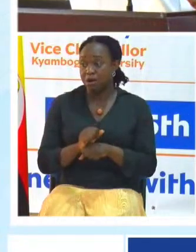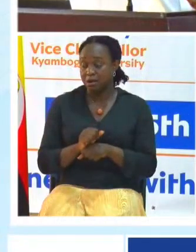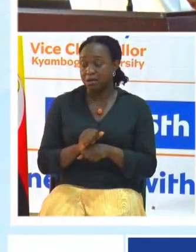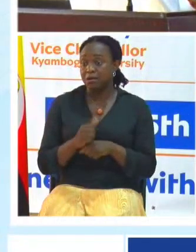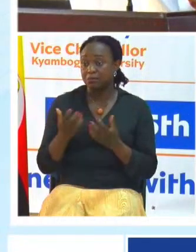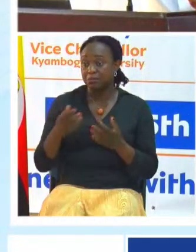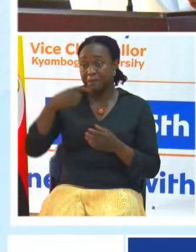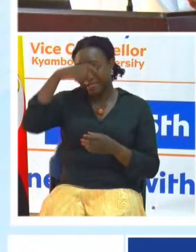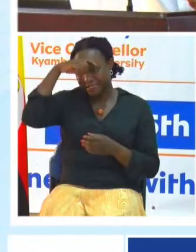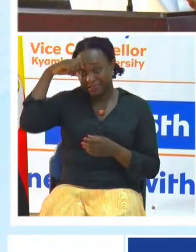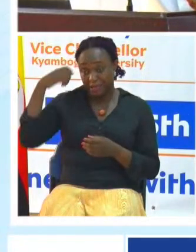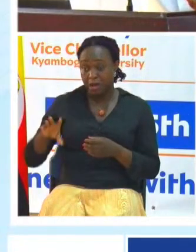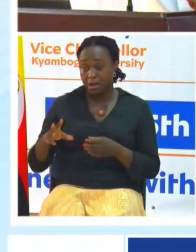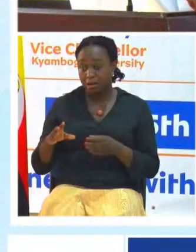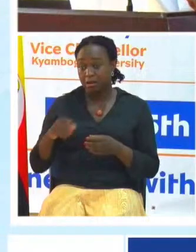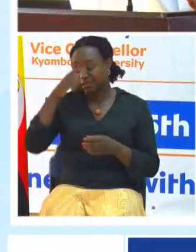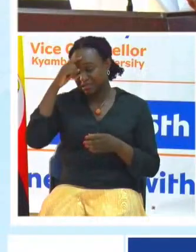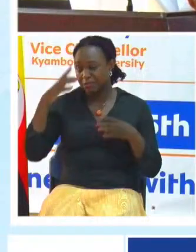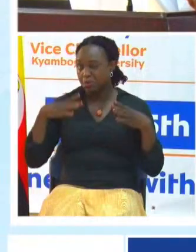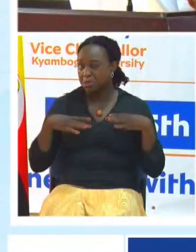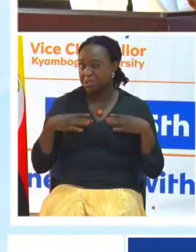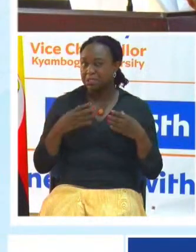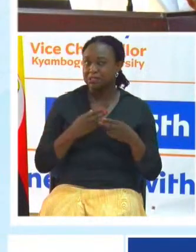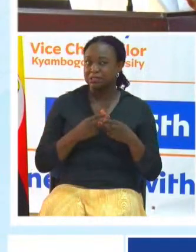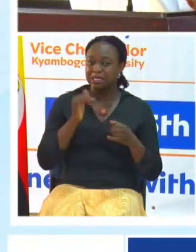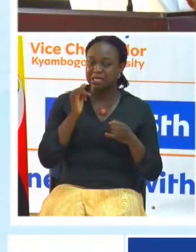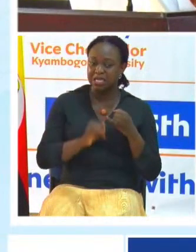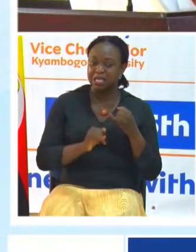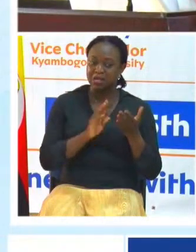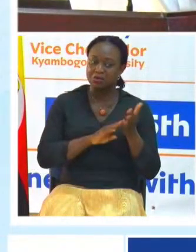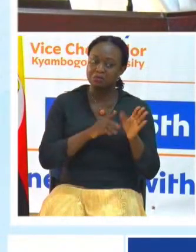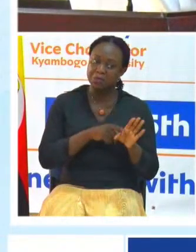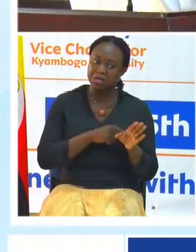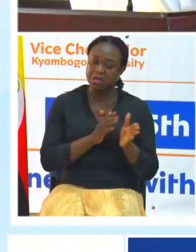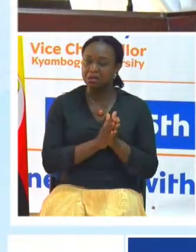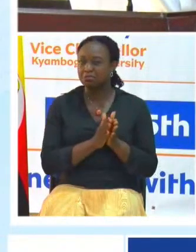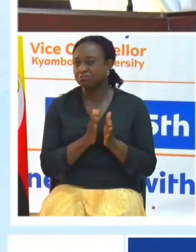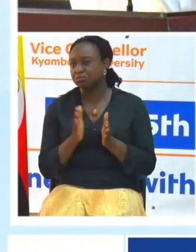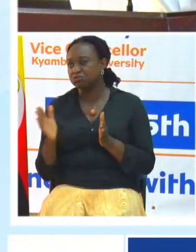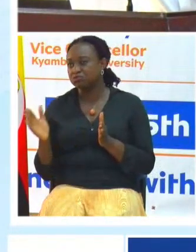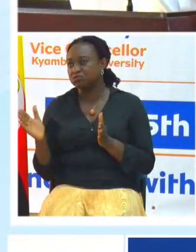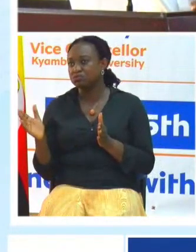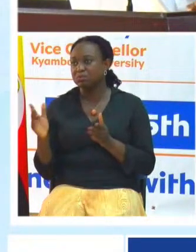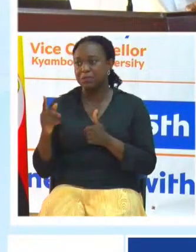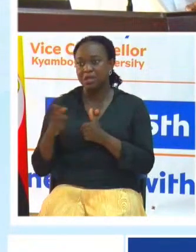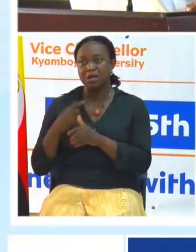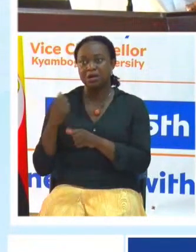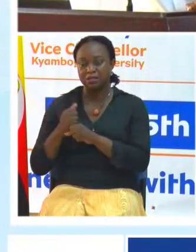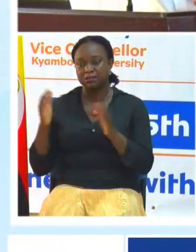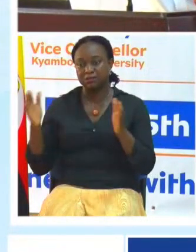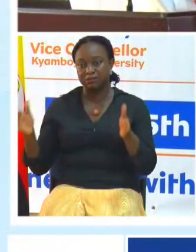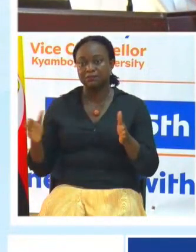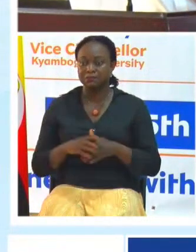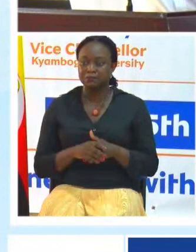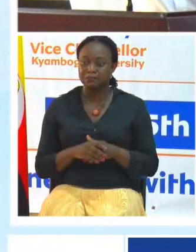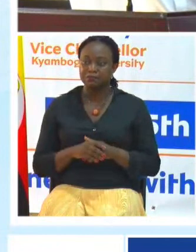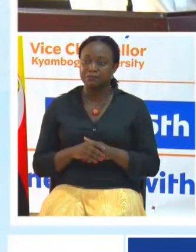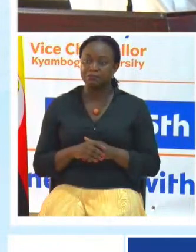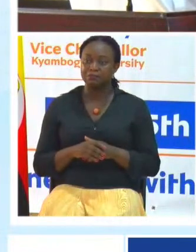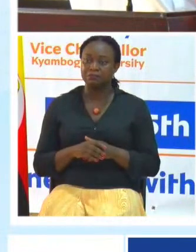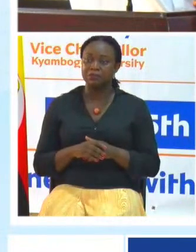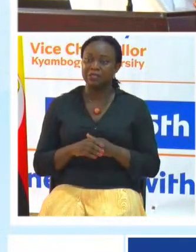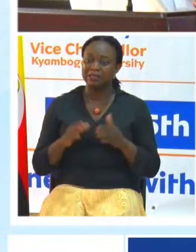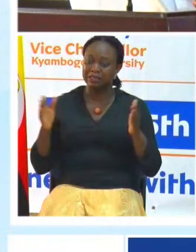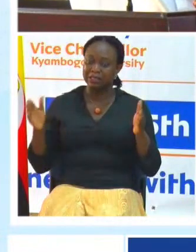summer holidays. Summer holidays start from end of May to at least end of August. So that's a